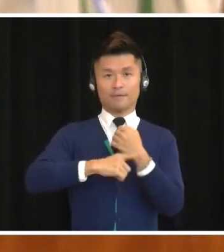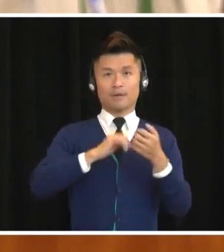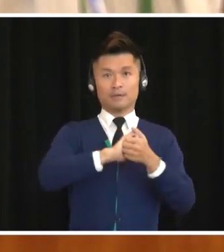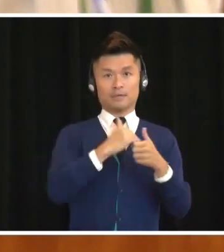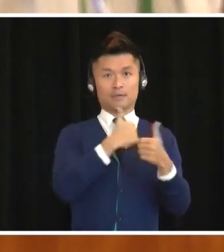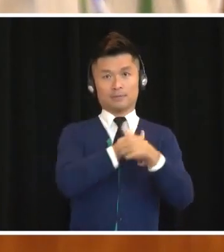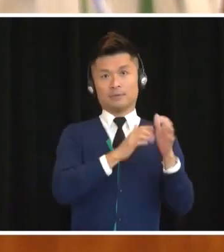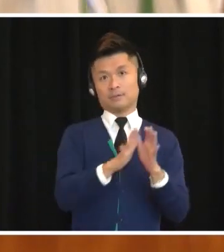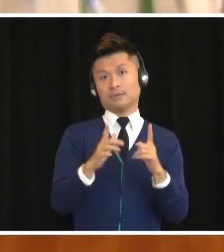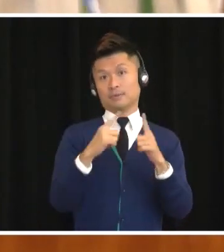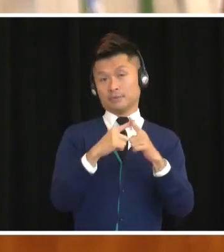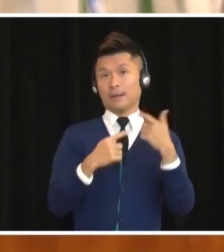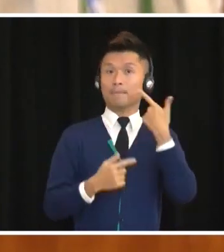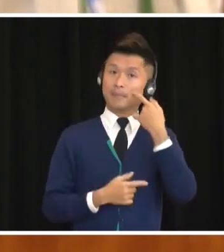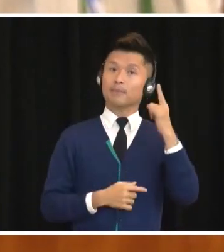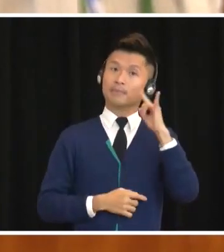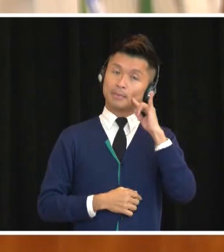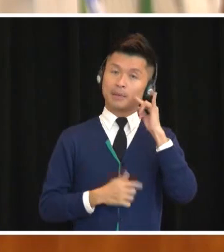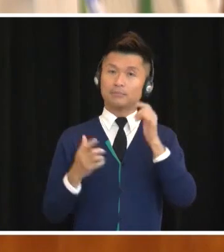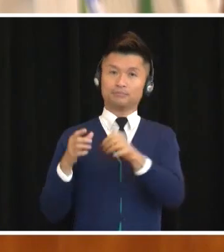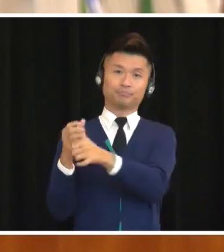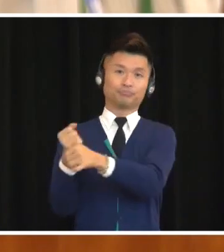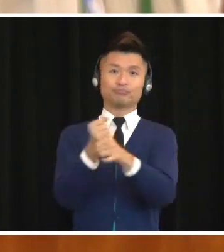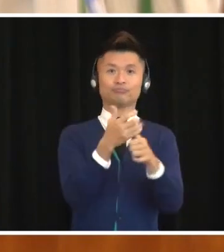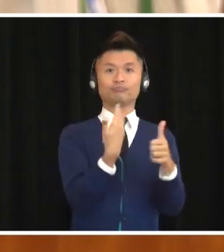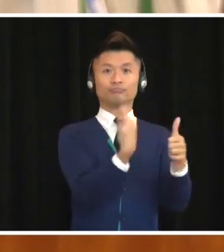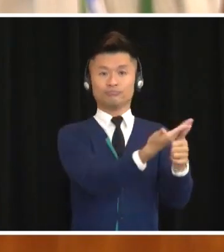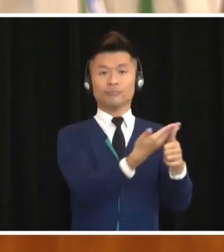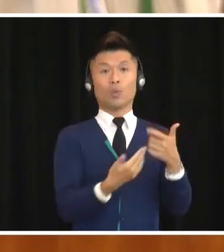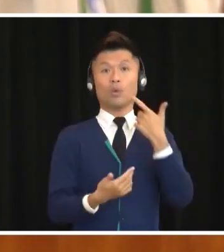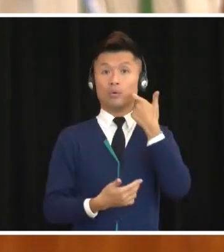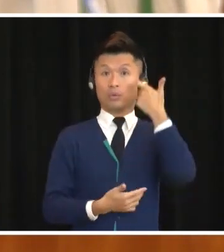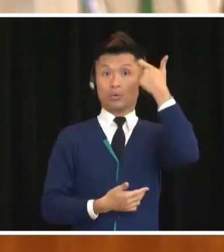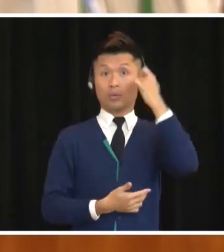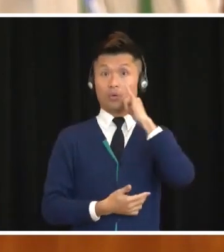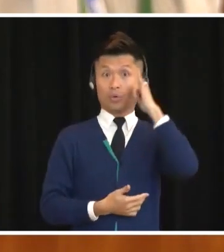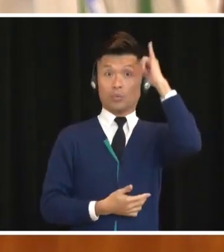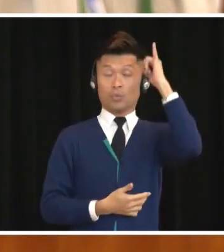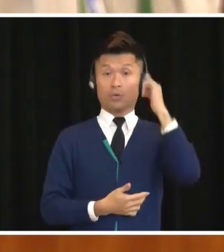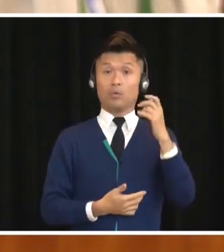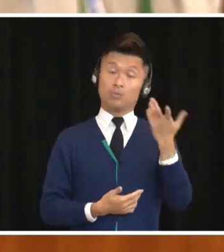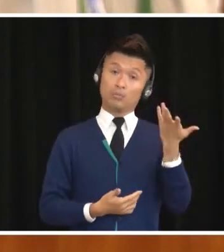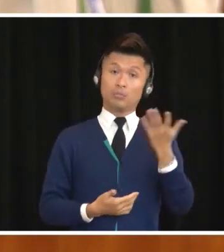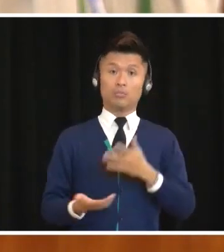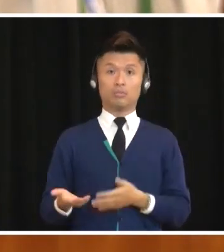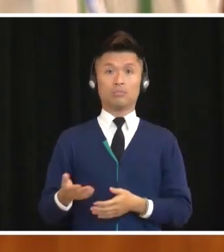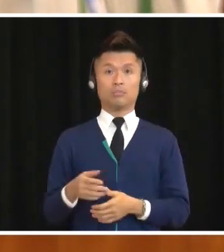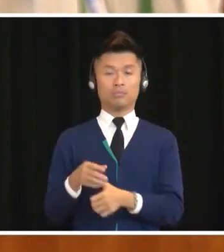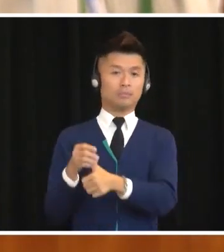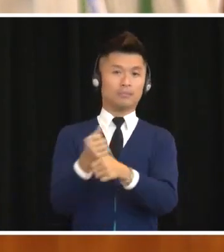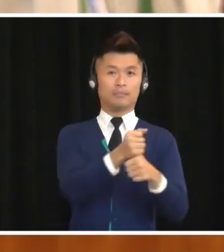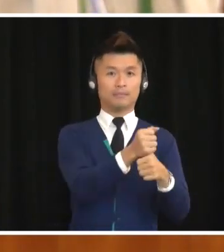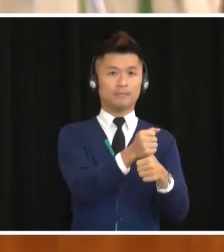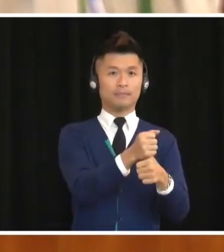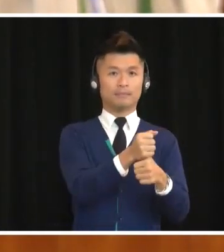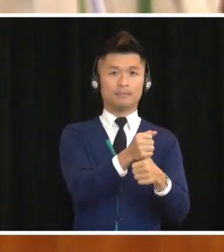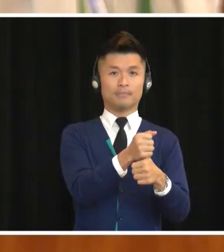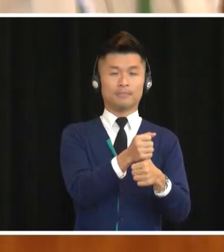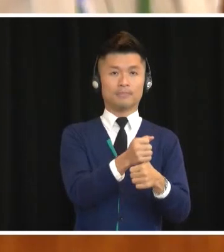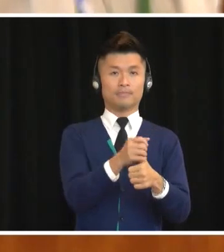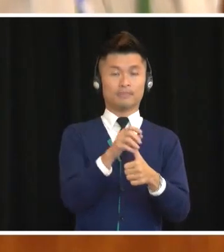we will send the juvenile back to his guardians, parents or